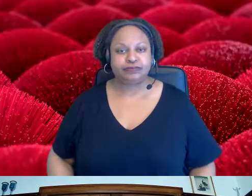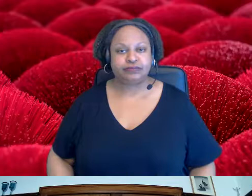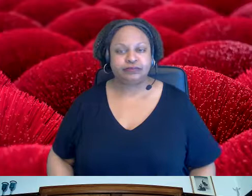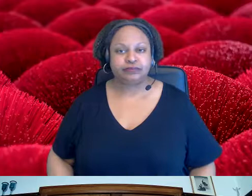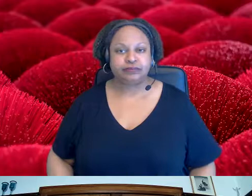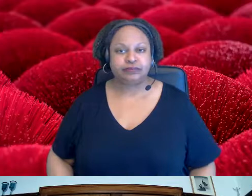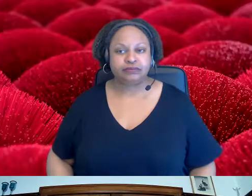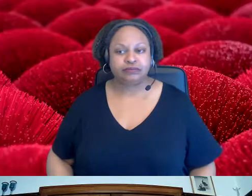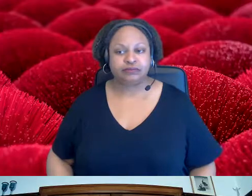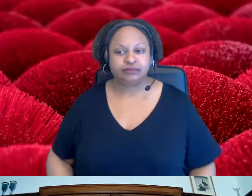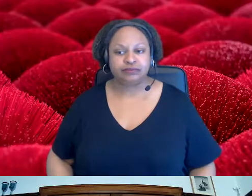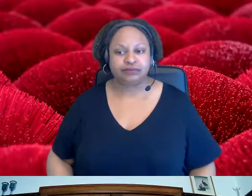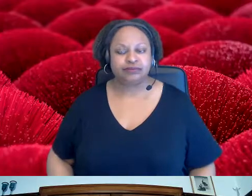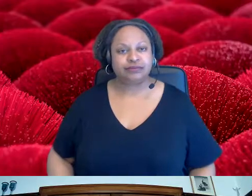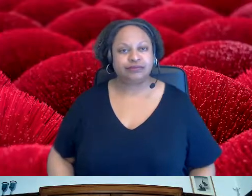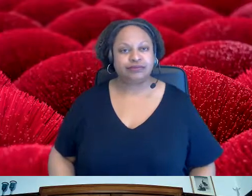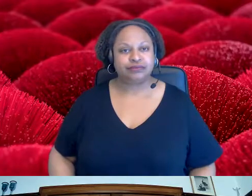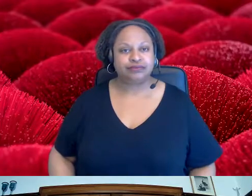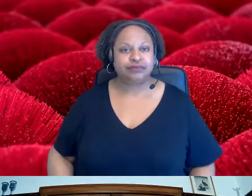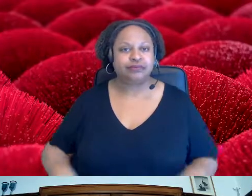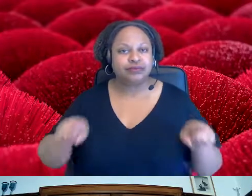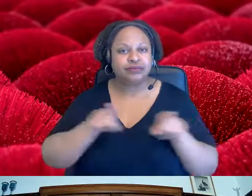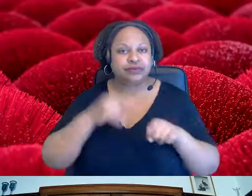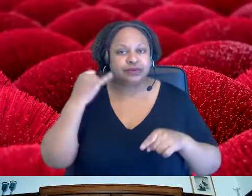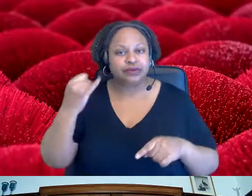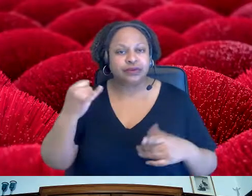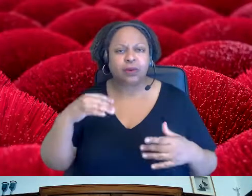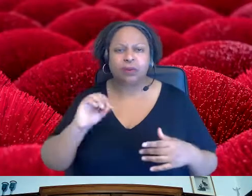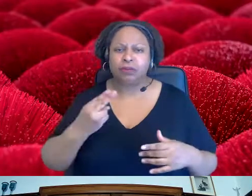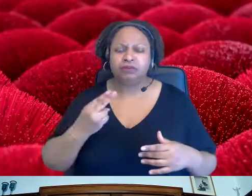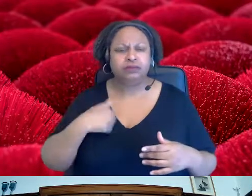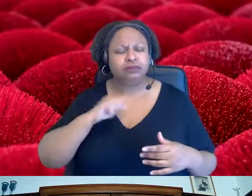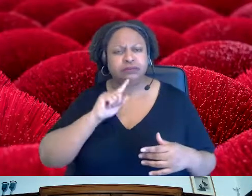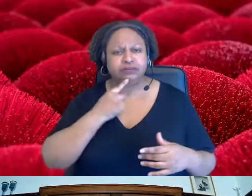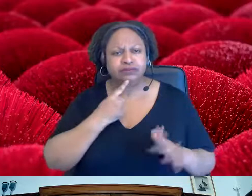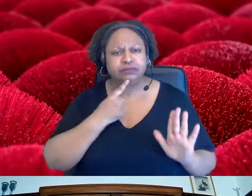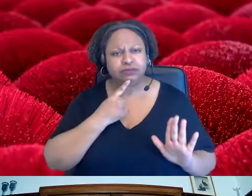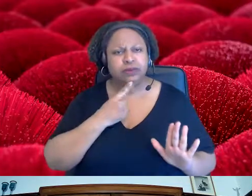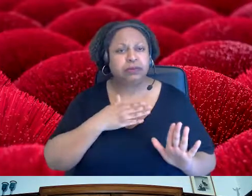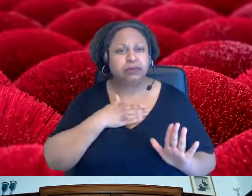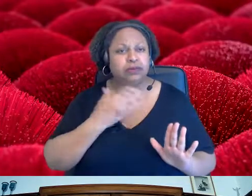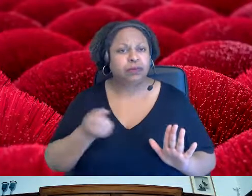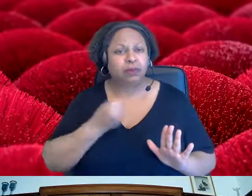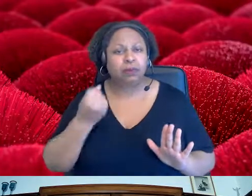and well, please hold the line till we can find one of your own.